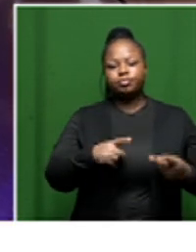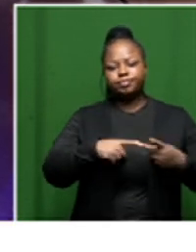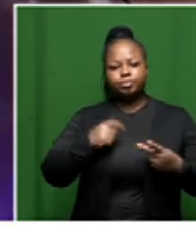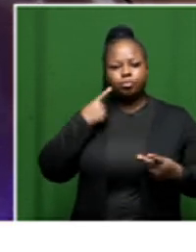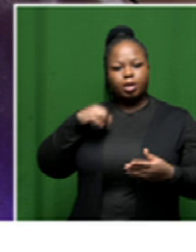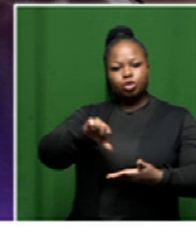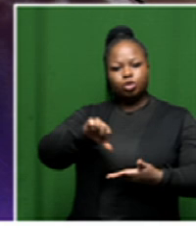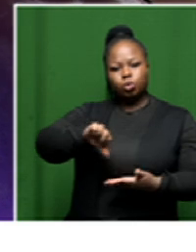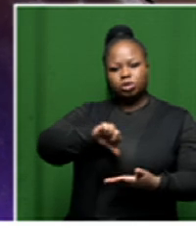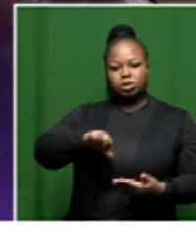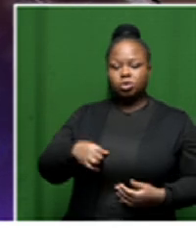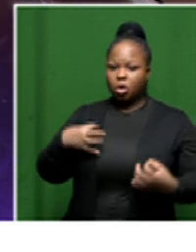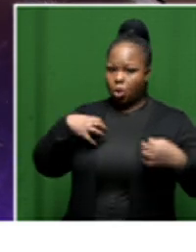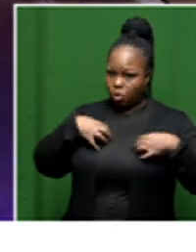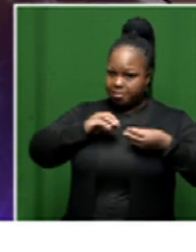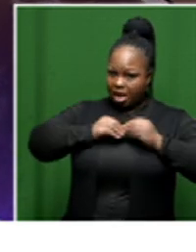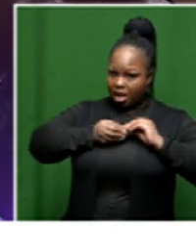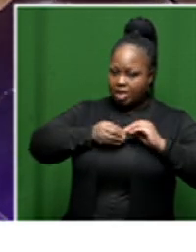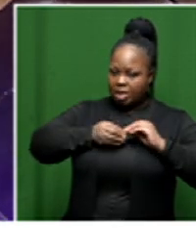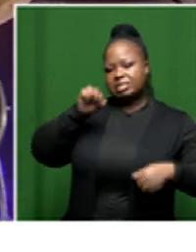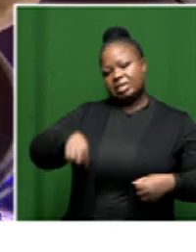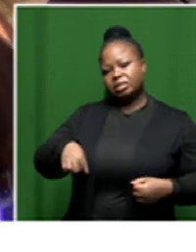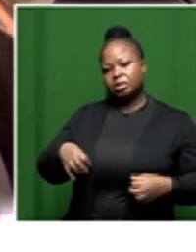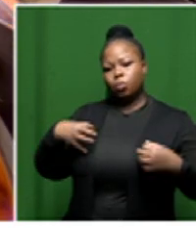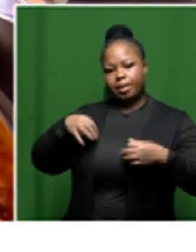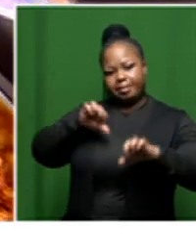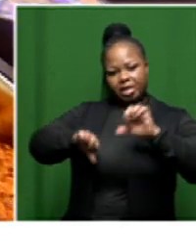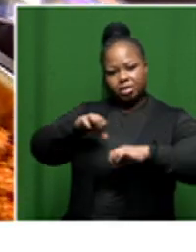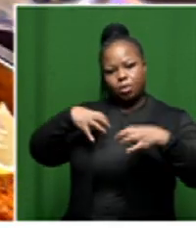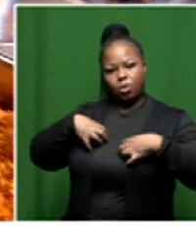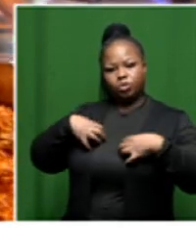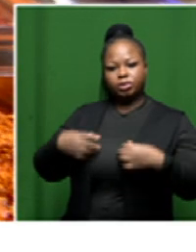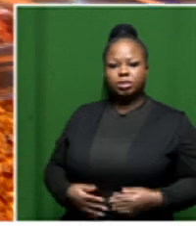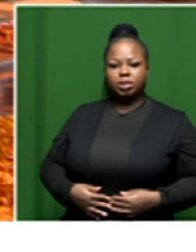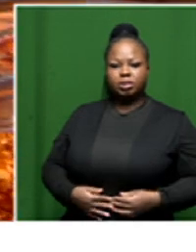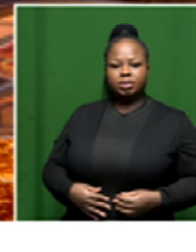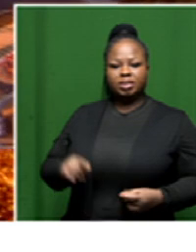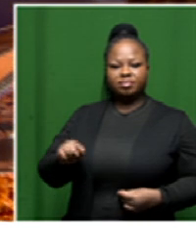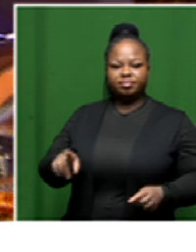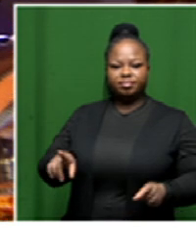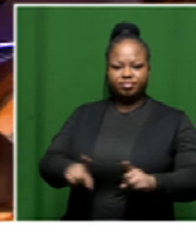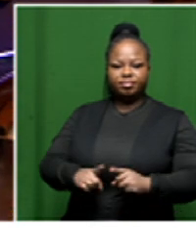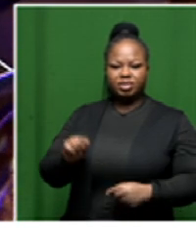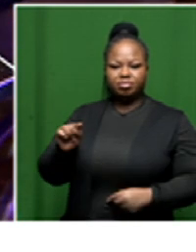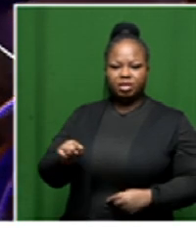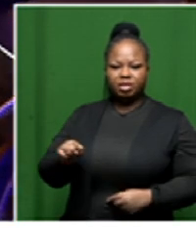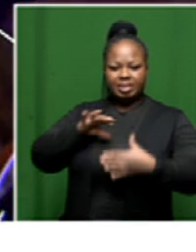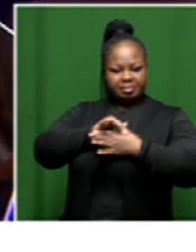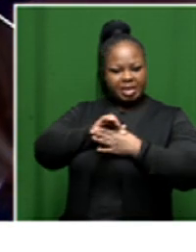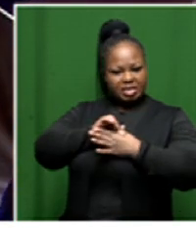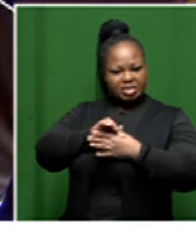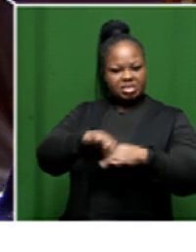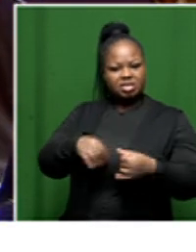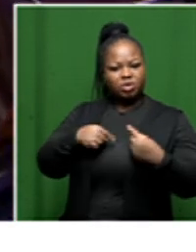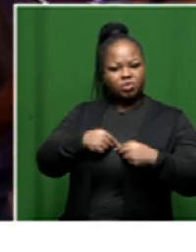sauces. When it comes to your own homemade, like we mix up our own sauces. Mix up our own sauces. Even our marinade on our meat. Yeah. So